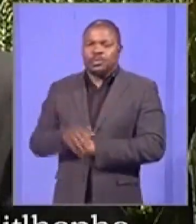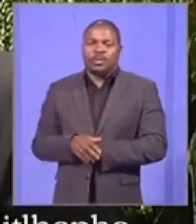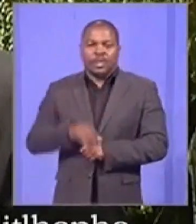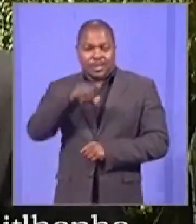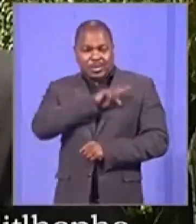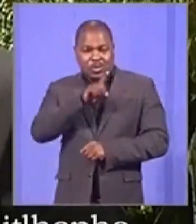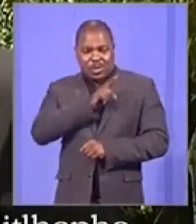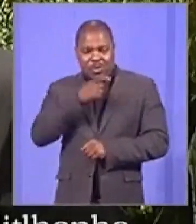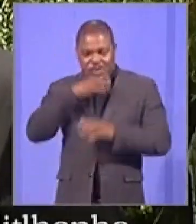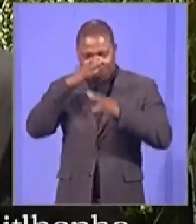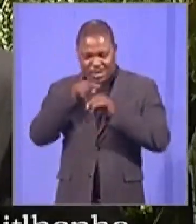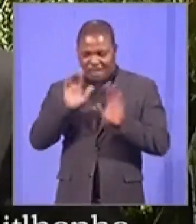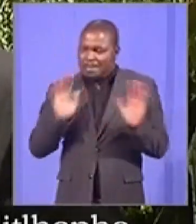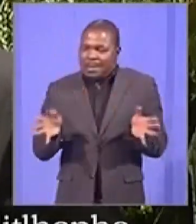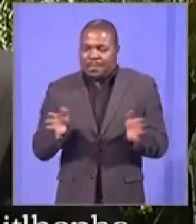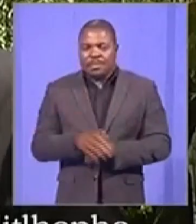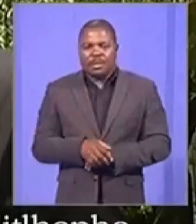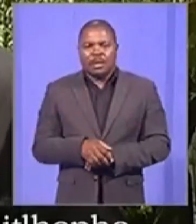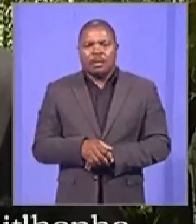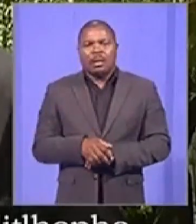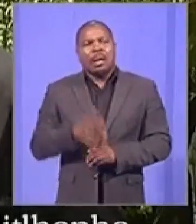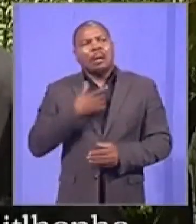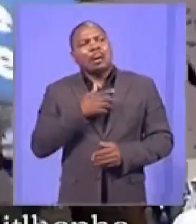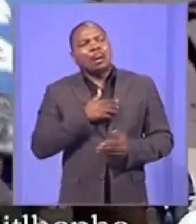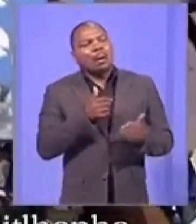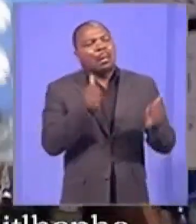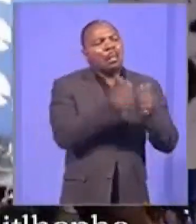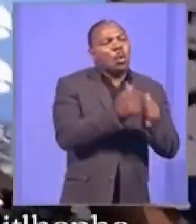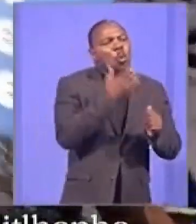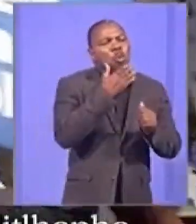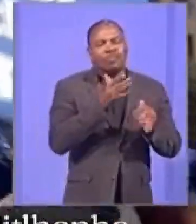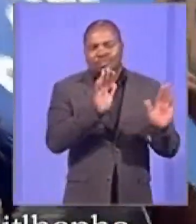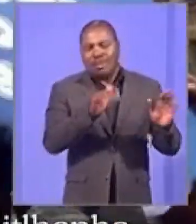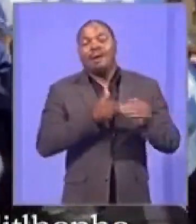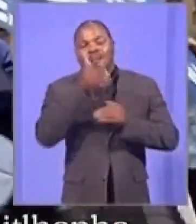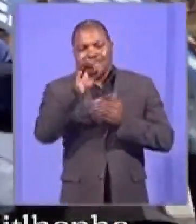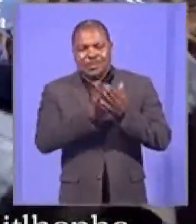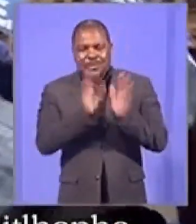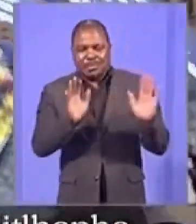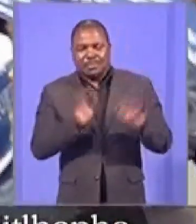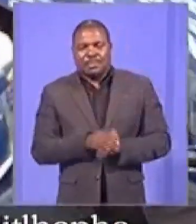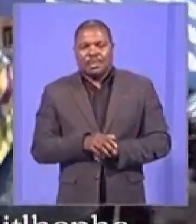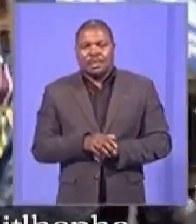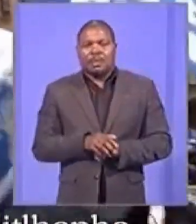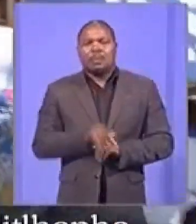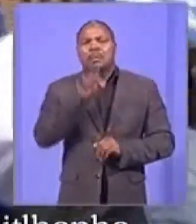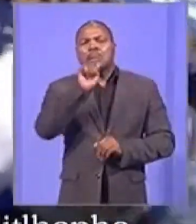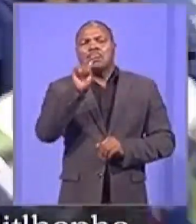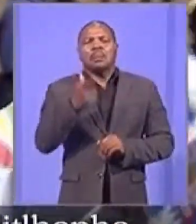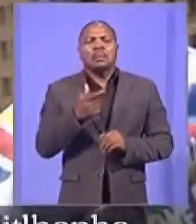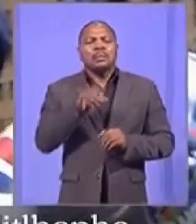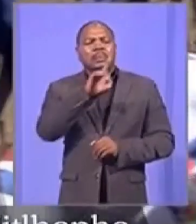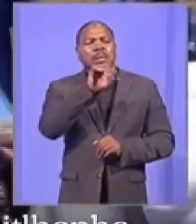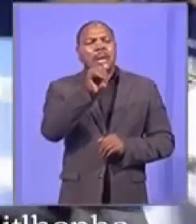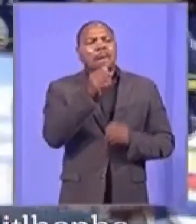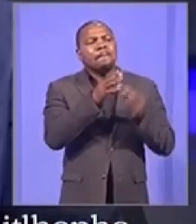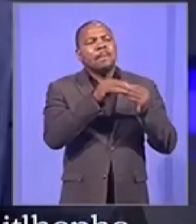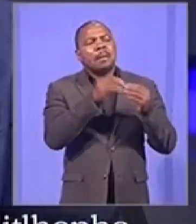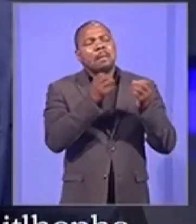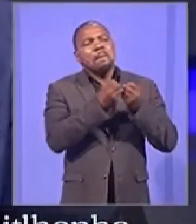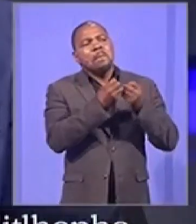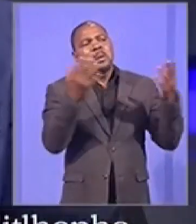are focusing on. Let's talk coalitions after the elections. Lekoko le nile kgogedi go maloko a maloba a lekoko la DA